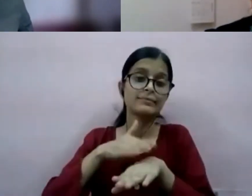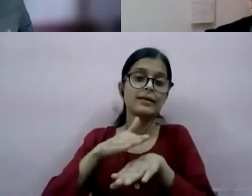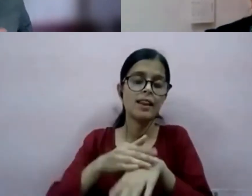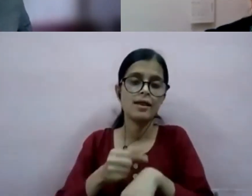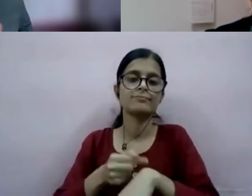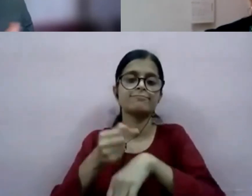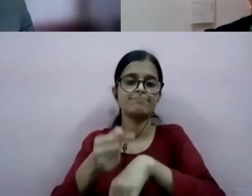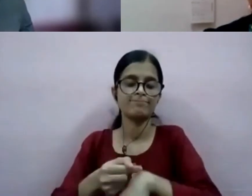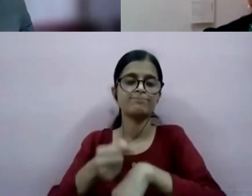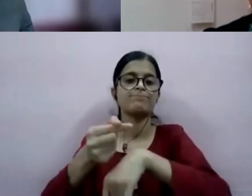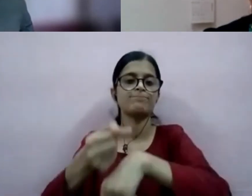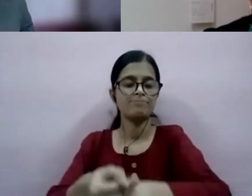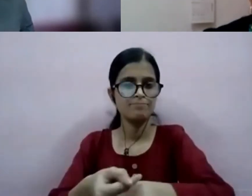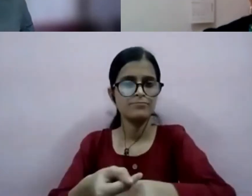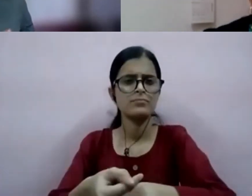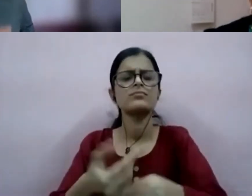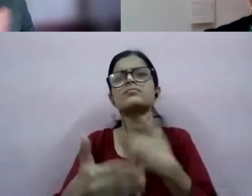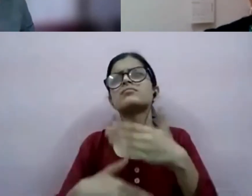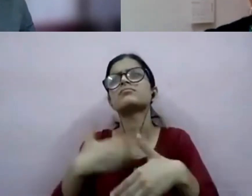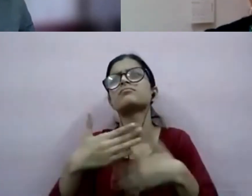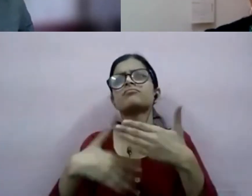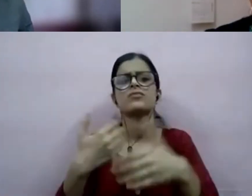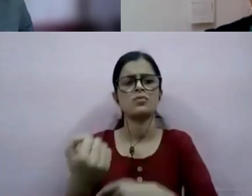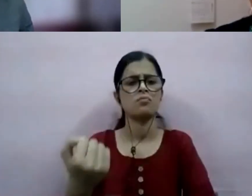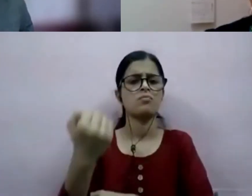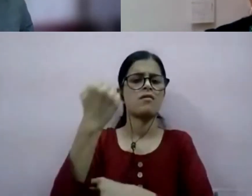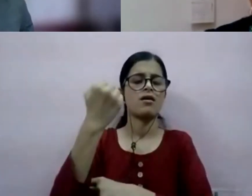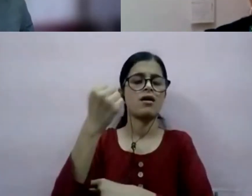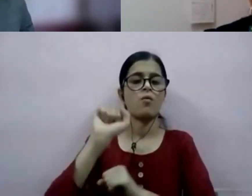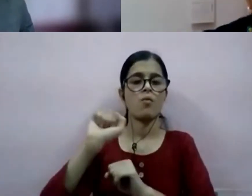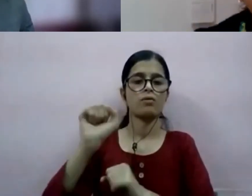wear away and erode at the power of populist governments.